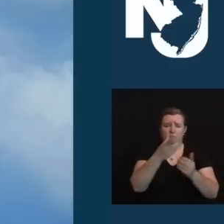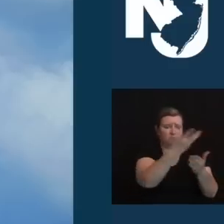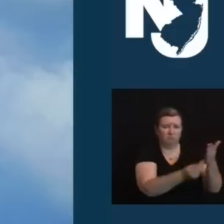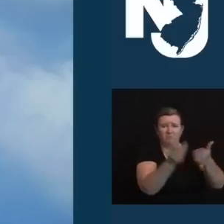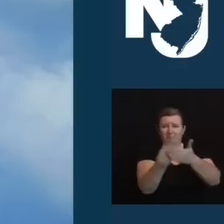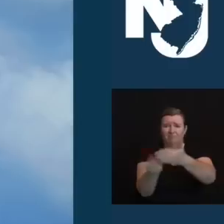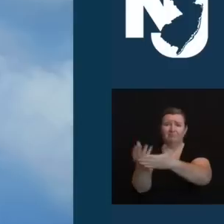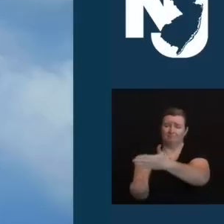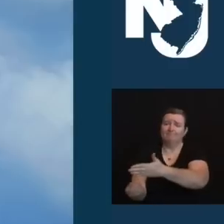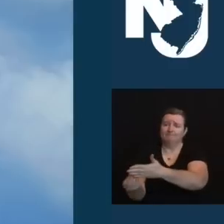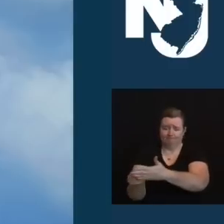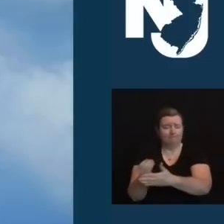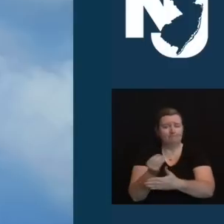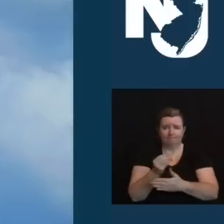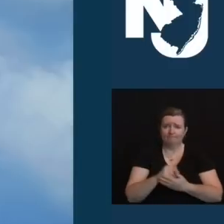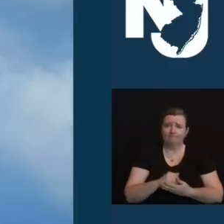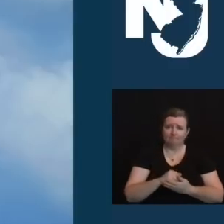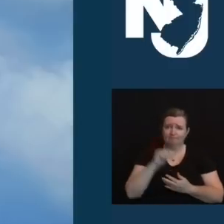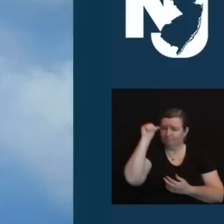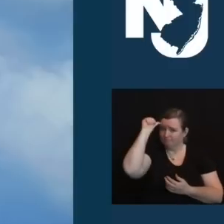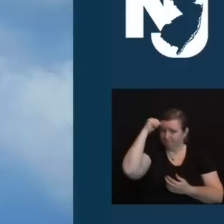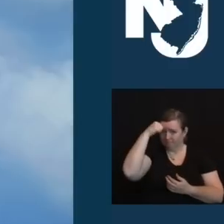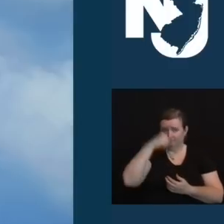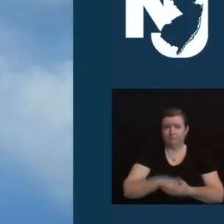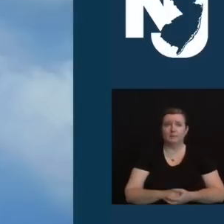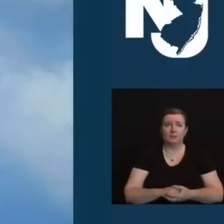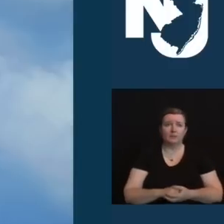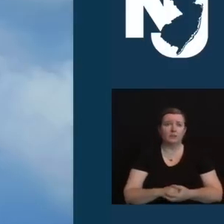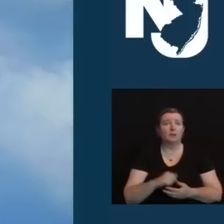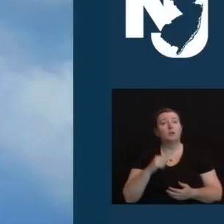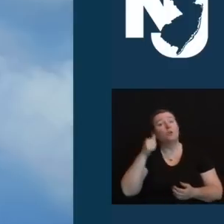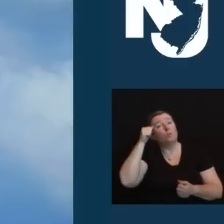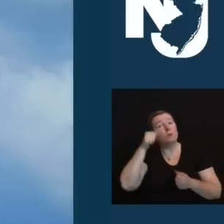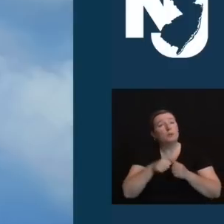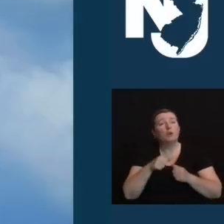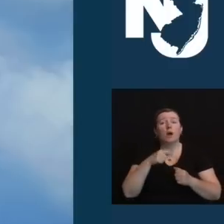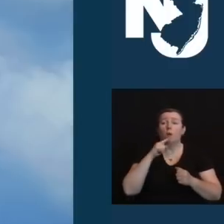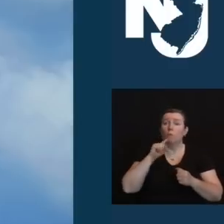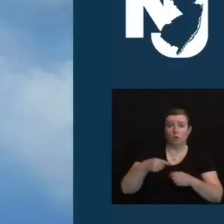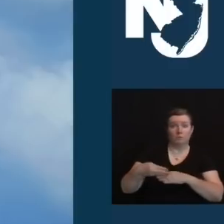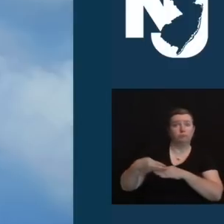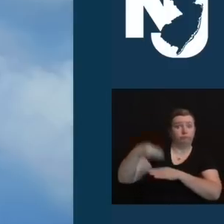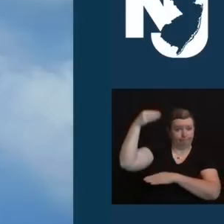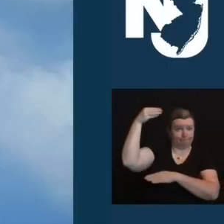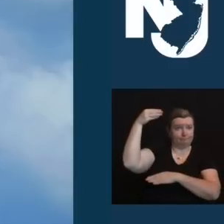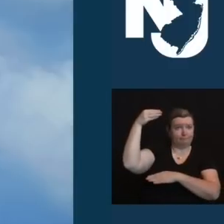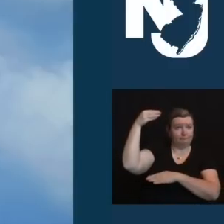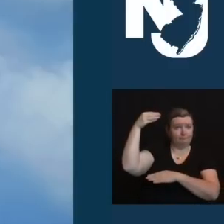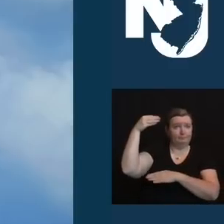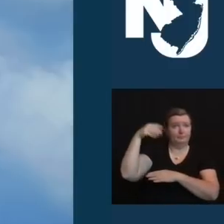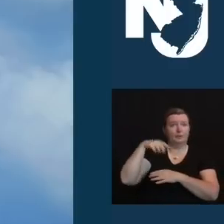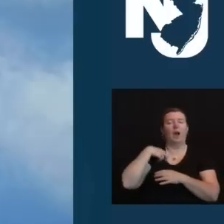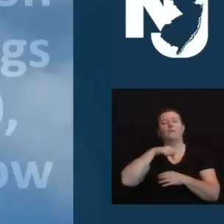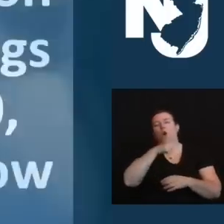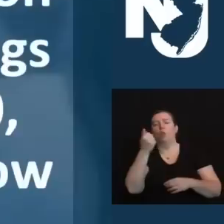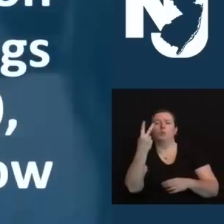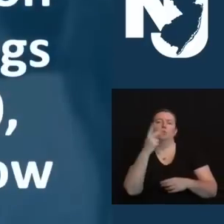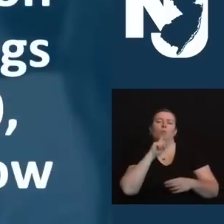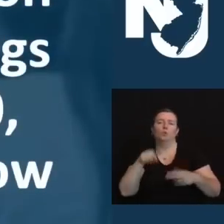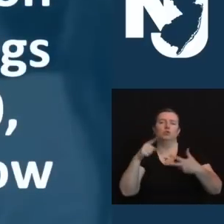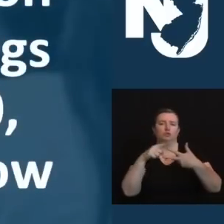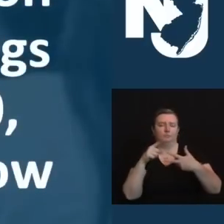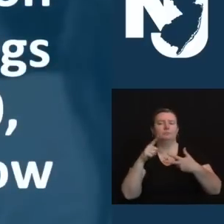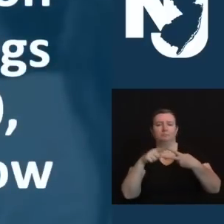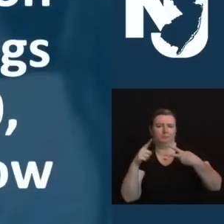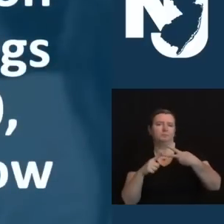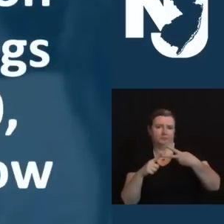lost. In addition to the order returning our flags to full staff, today I'm also signing 2 other executive orders.